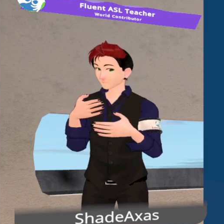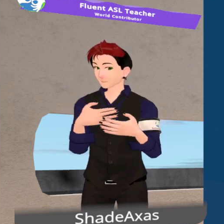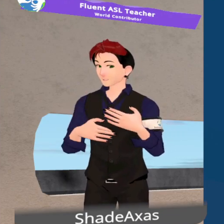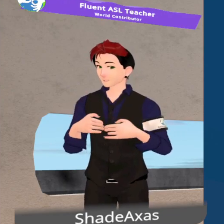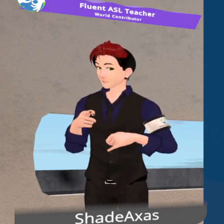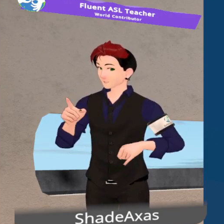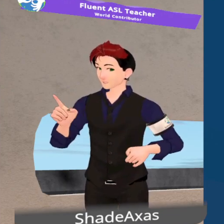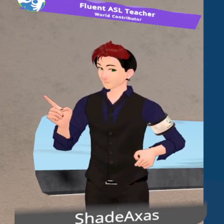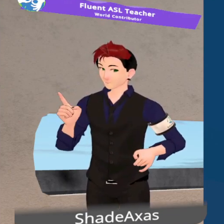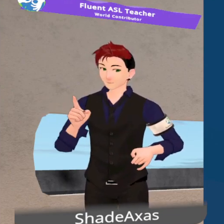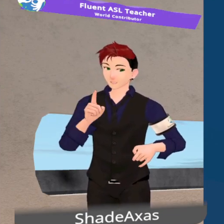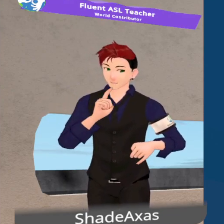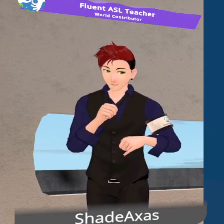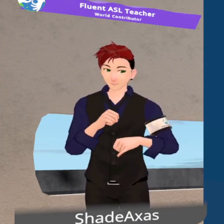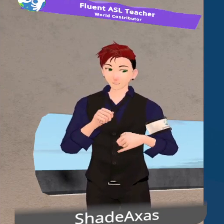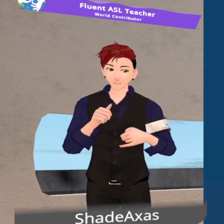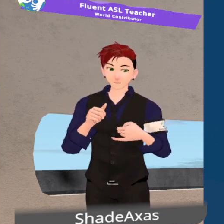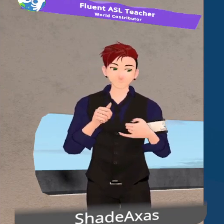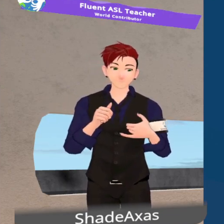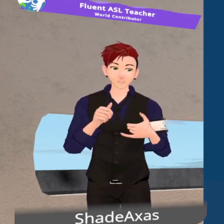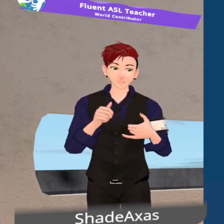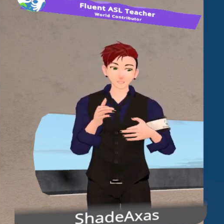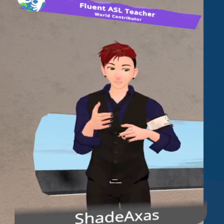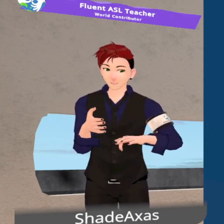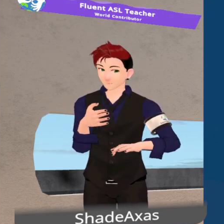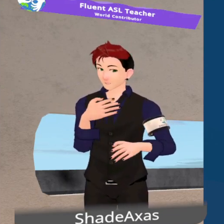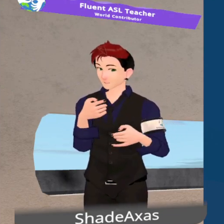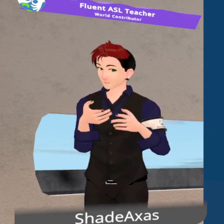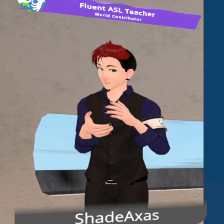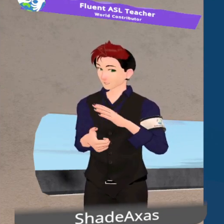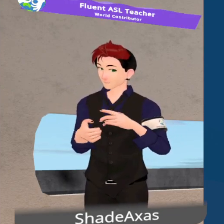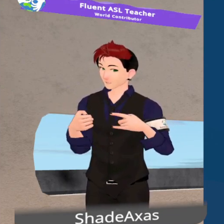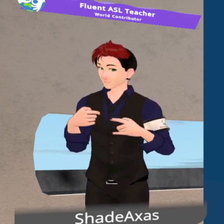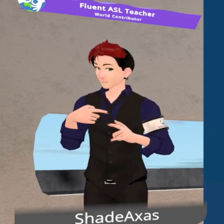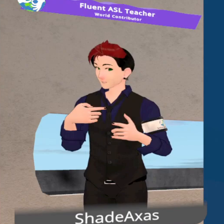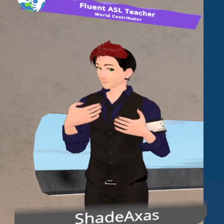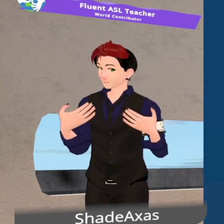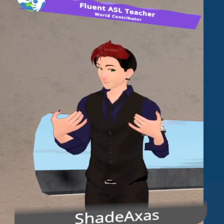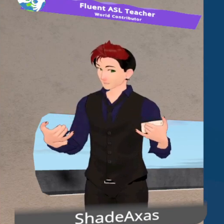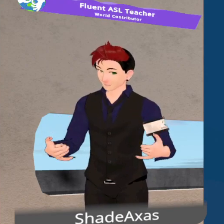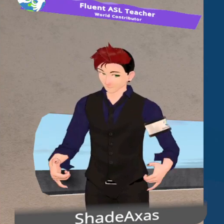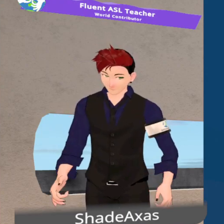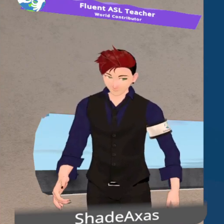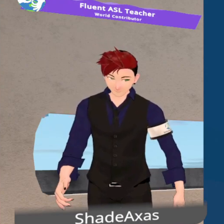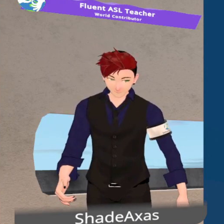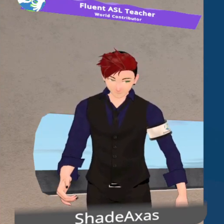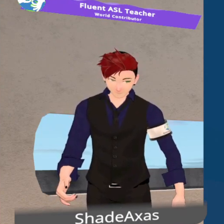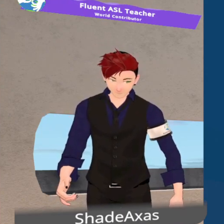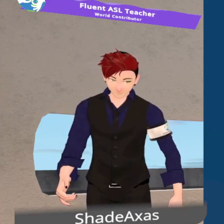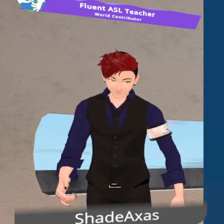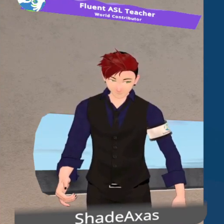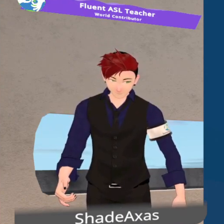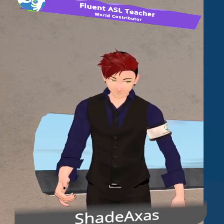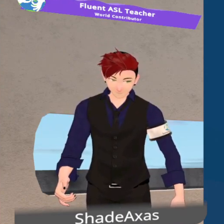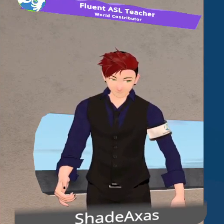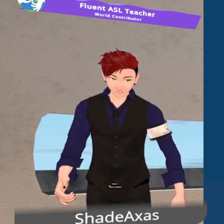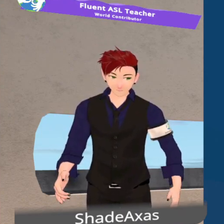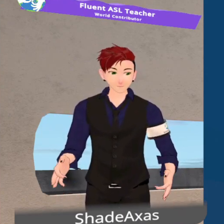community and just hung out with them. That's really how I improved my sign skills to the point where I'm at today.